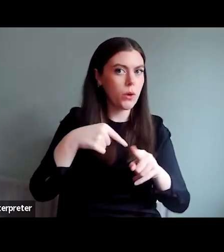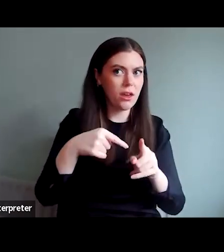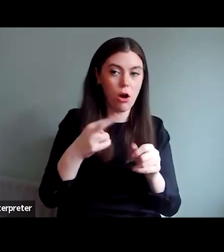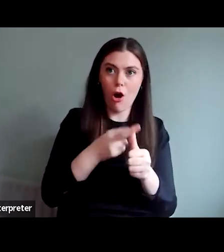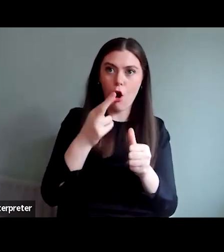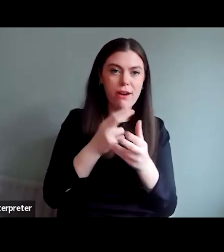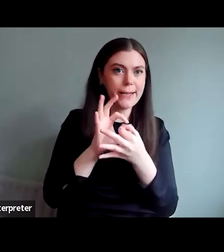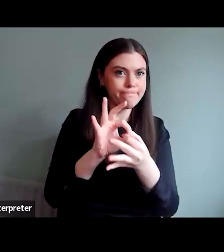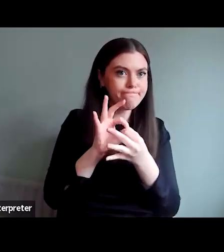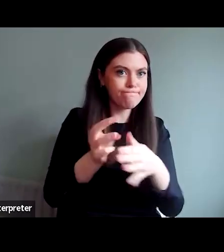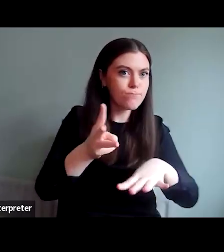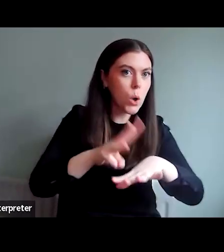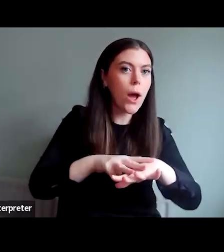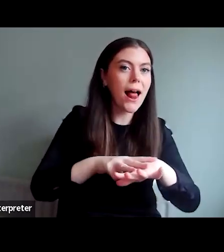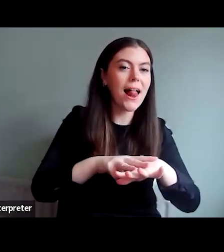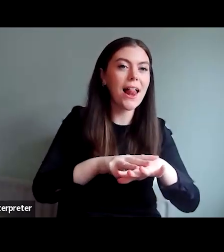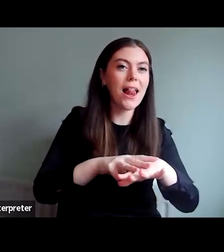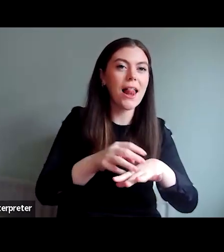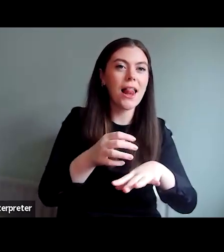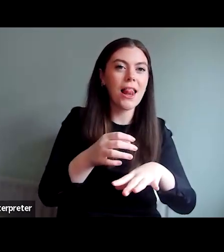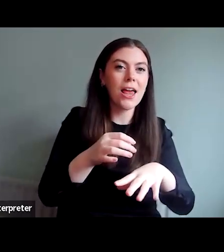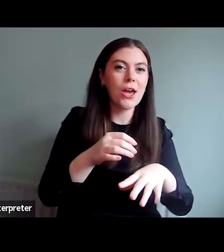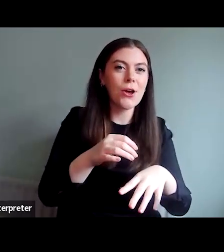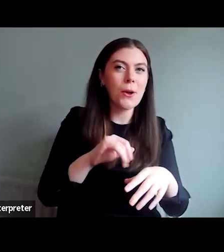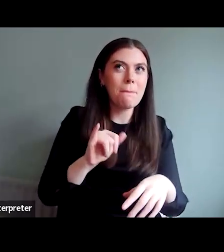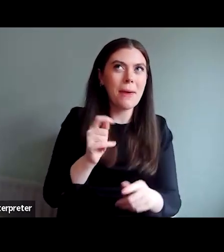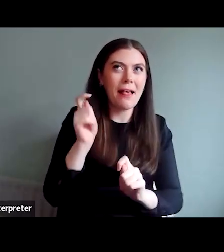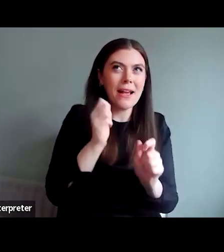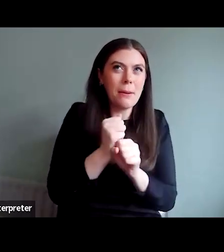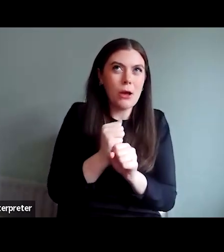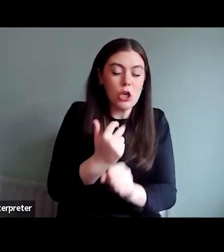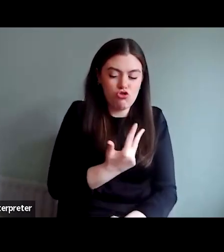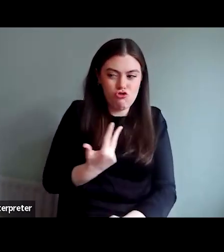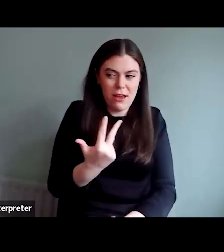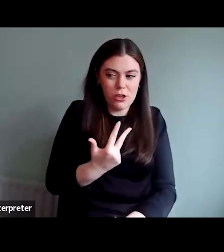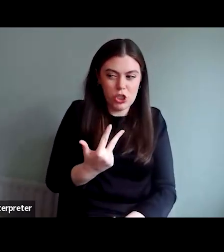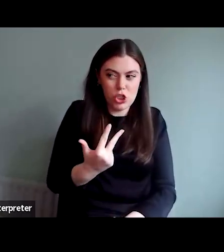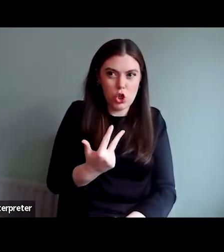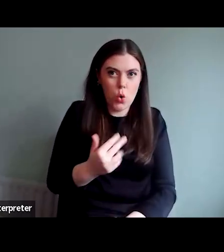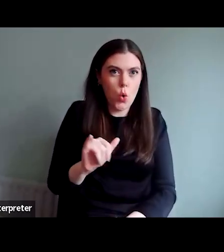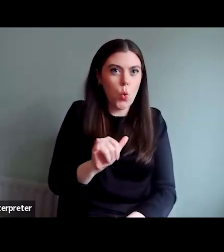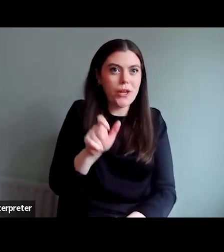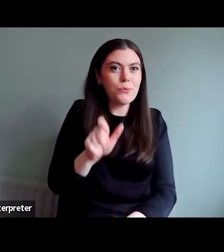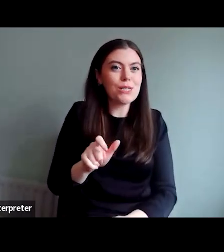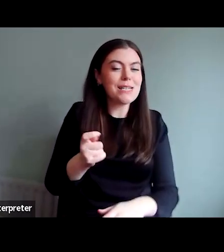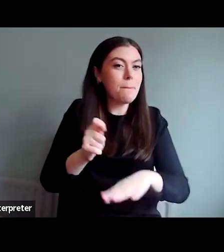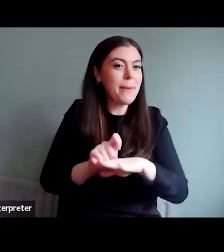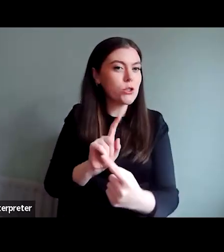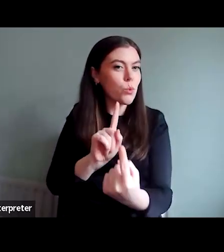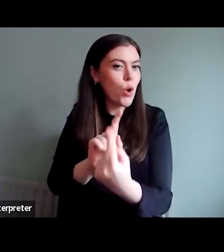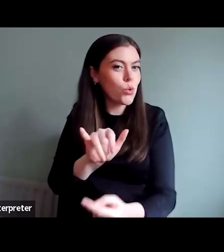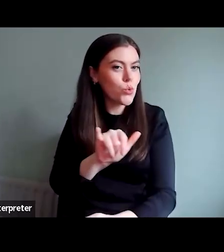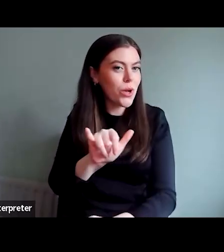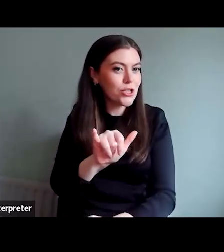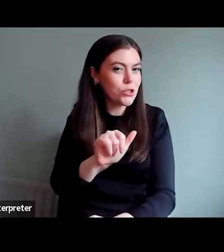relationship, or who might they hear that message from the best of the three of us. So we were alternating that way. And as we said, we explained the action. If they